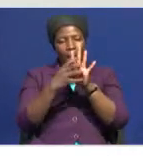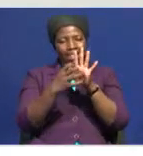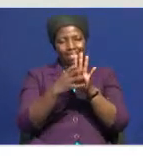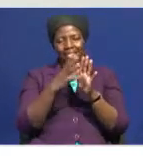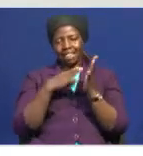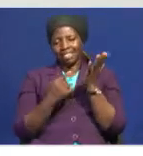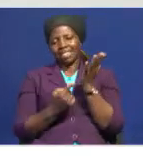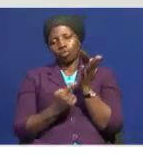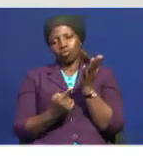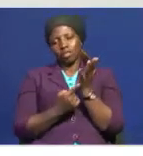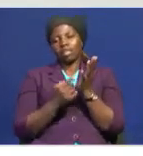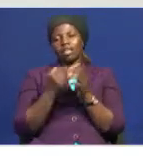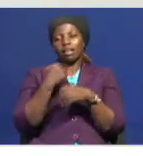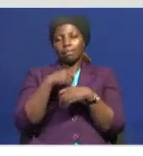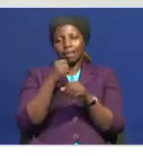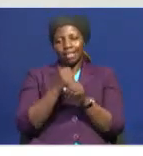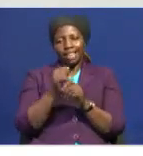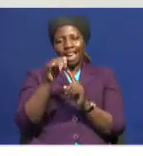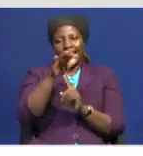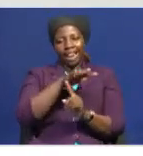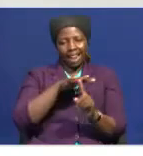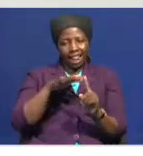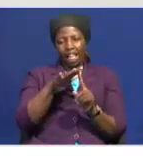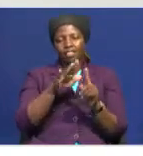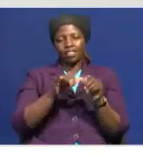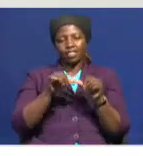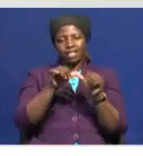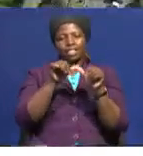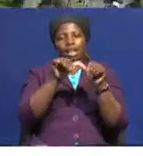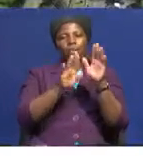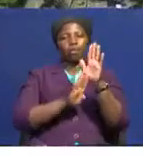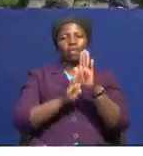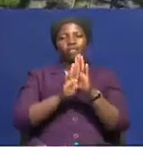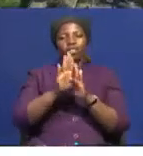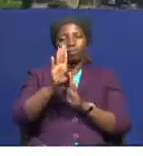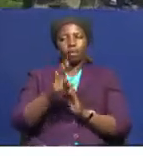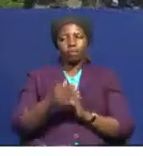fostering an ecosystem of sustainable development.